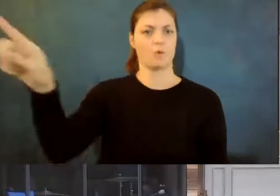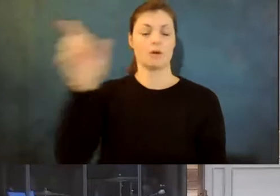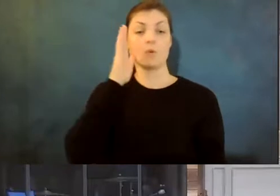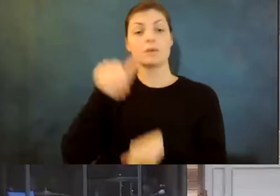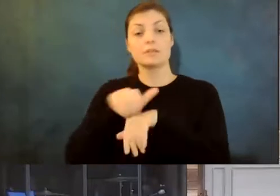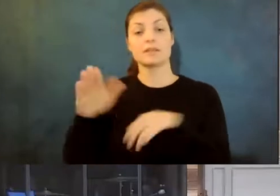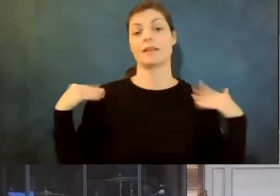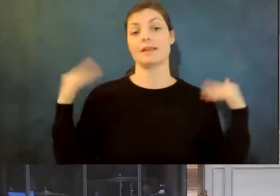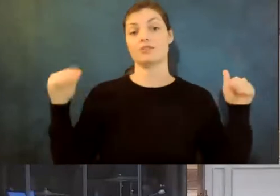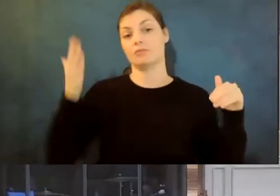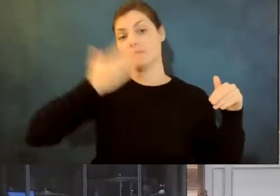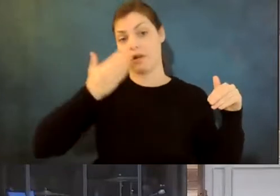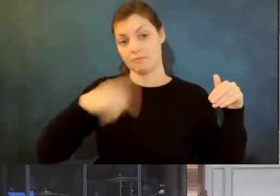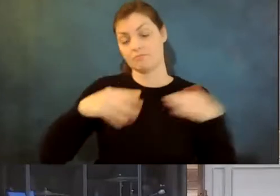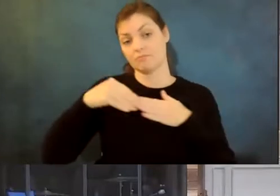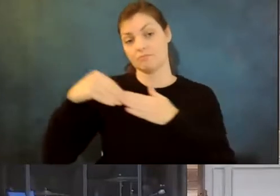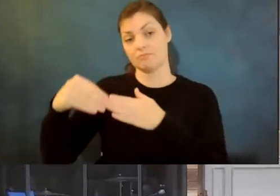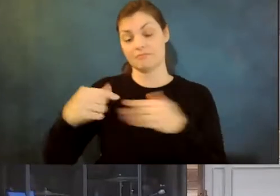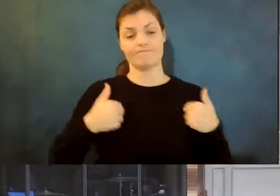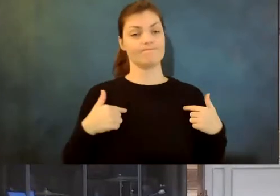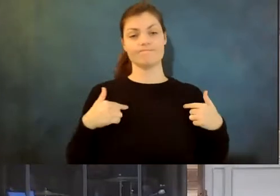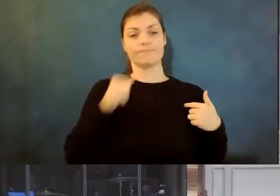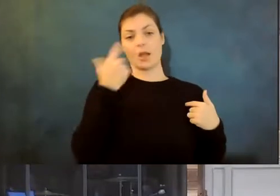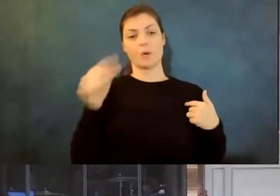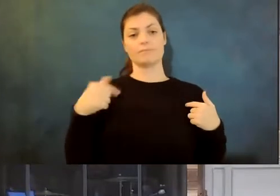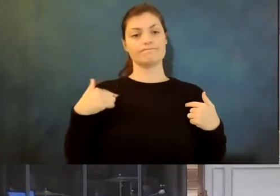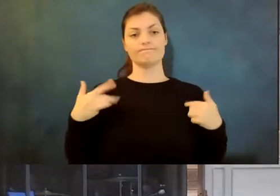angel before you, but I'm not going.